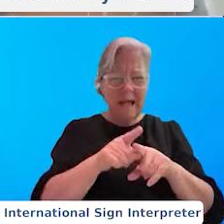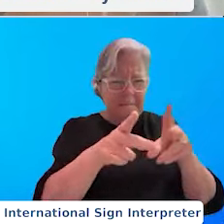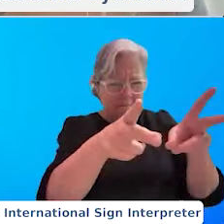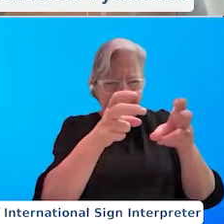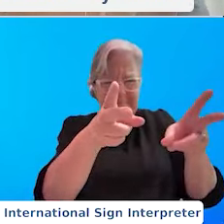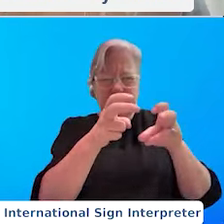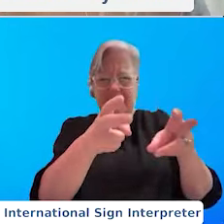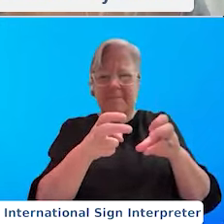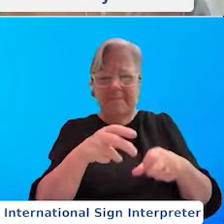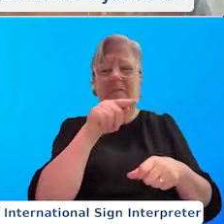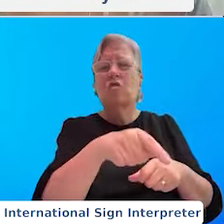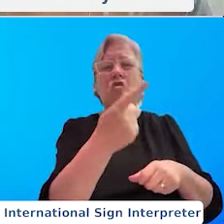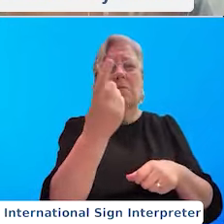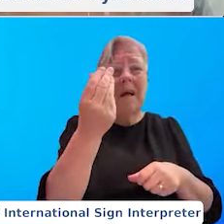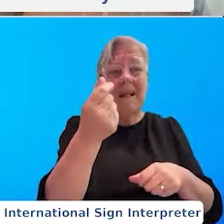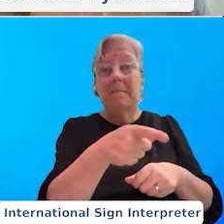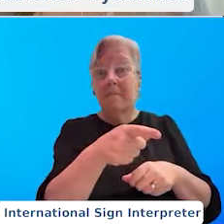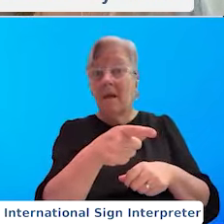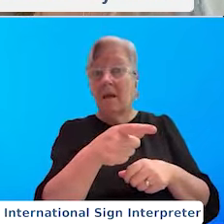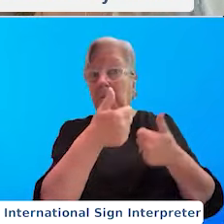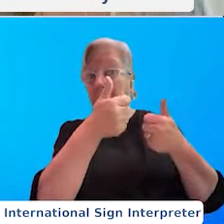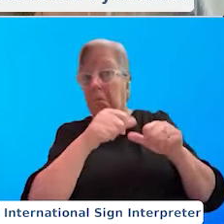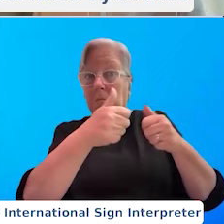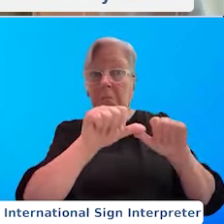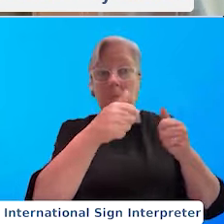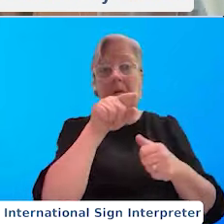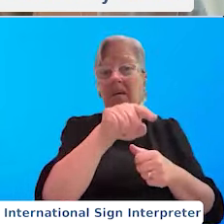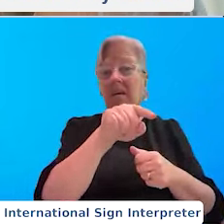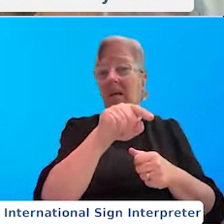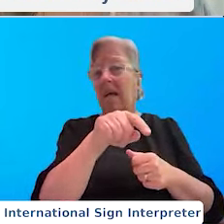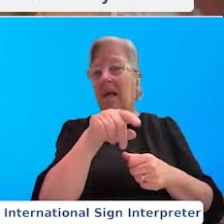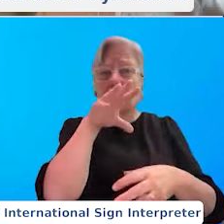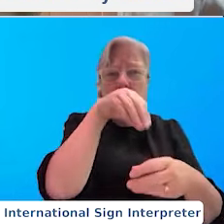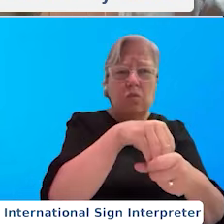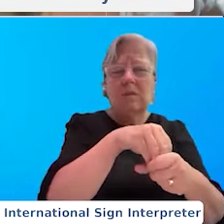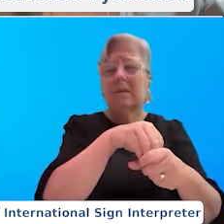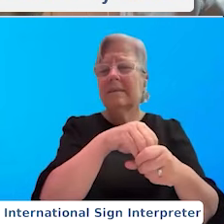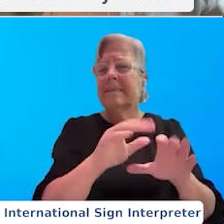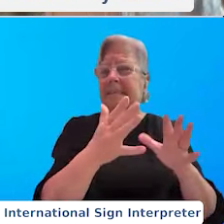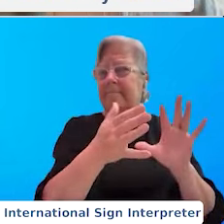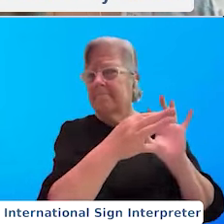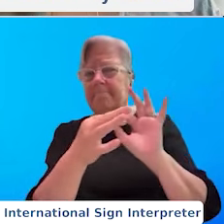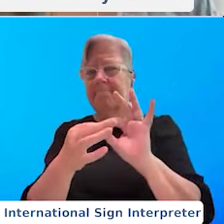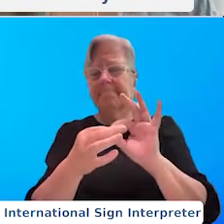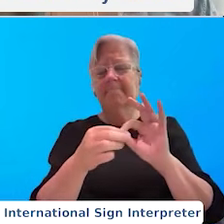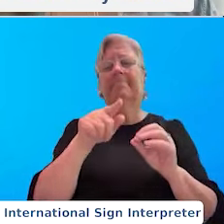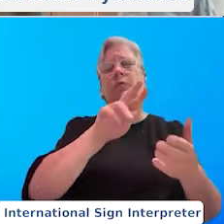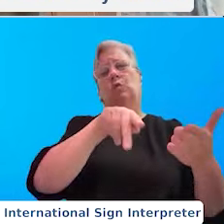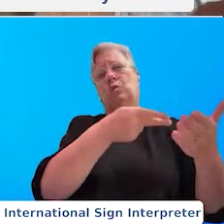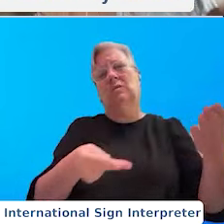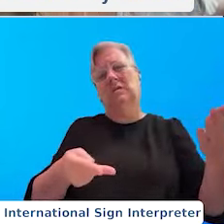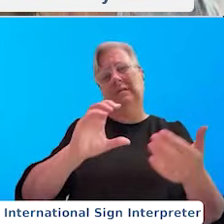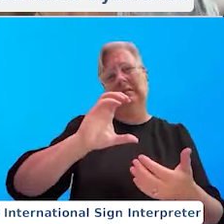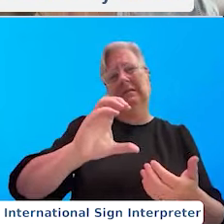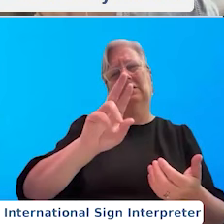for people without disability as such, it may potentially overestimate the expenditure. And also we have a bit of a challenge.